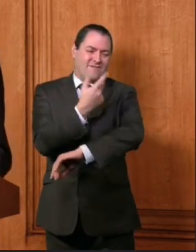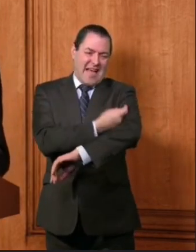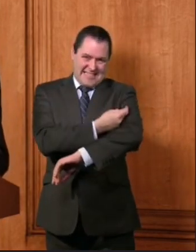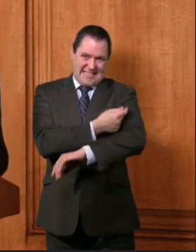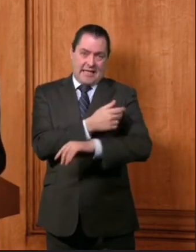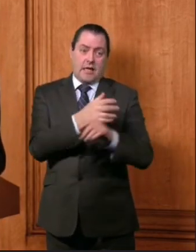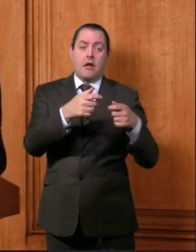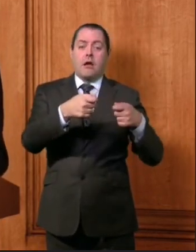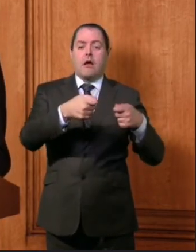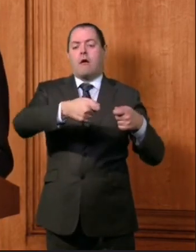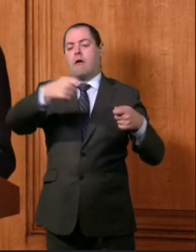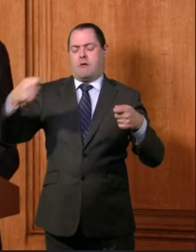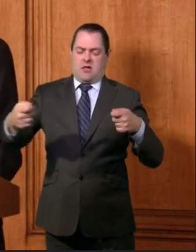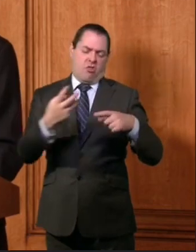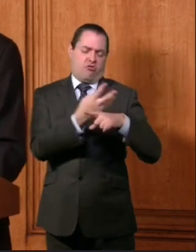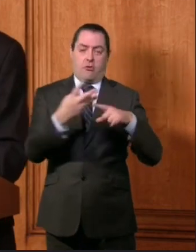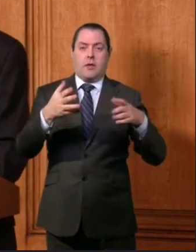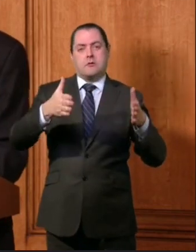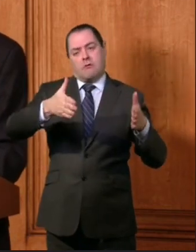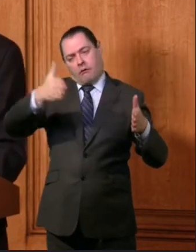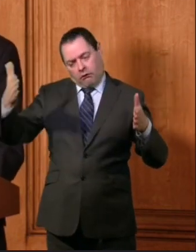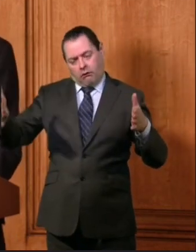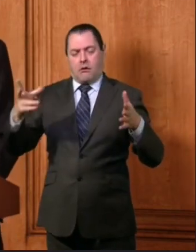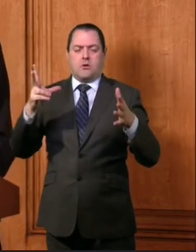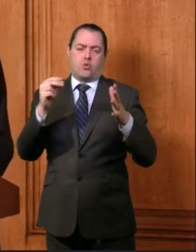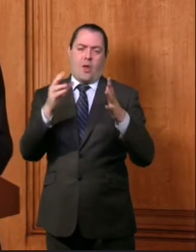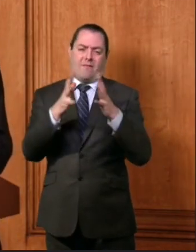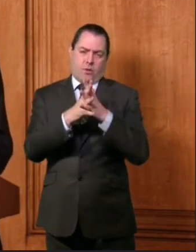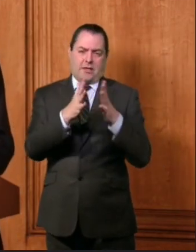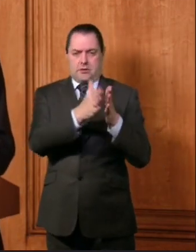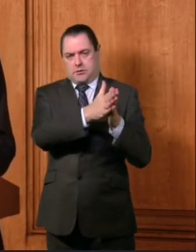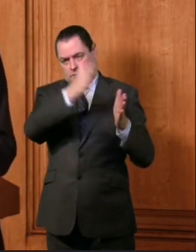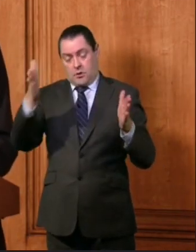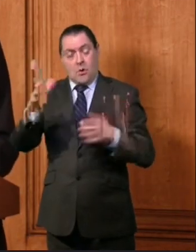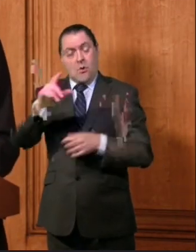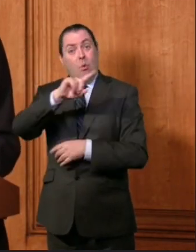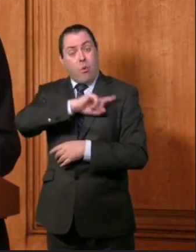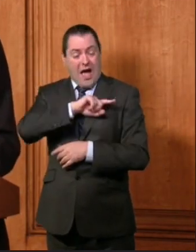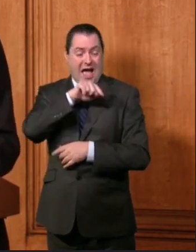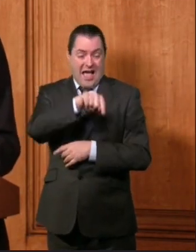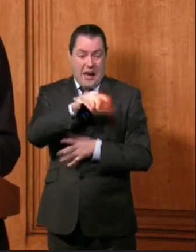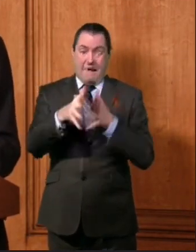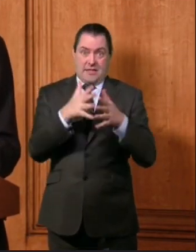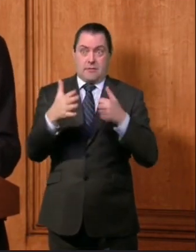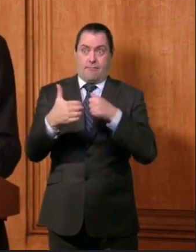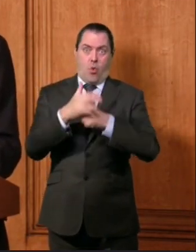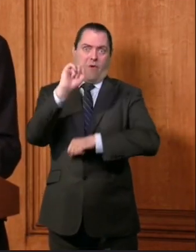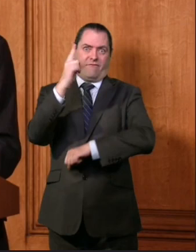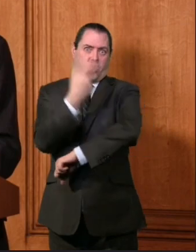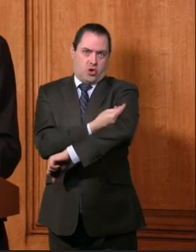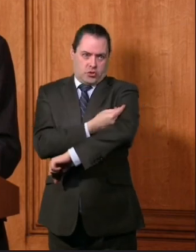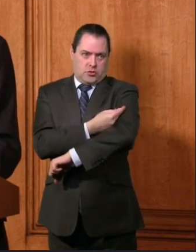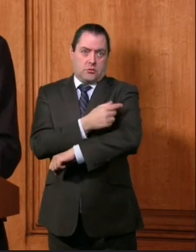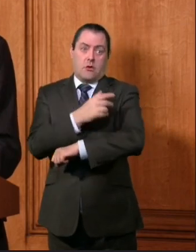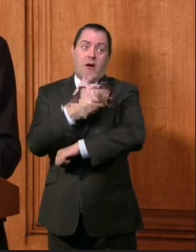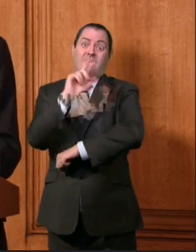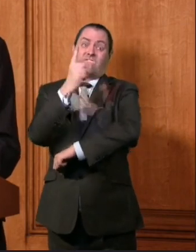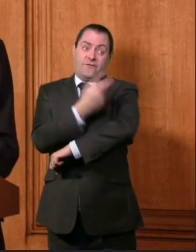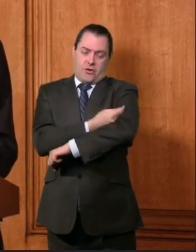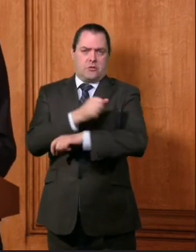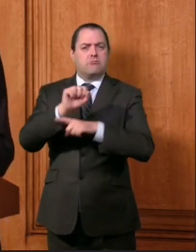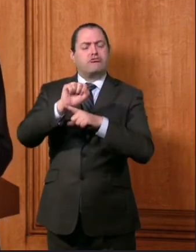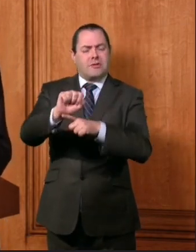the delay. But I think most people would agree that the risk that was identified, that particular risk, was a relatively much